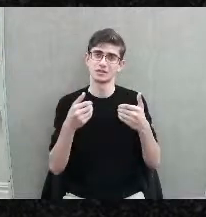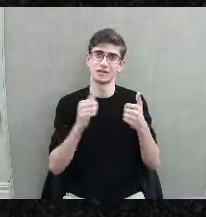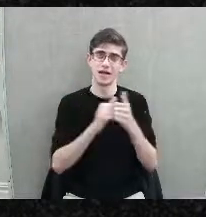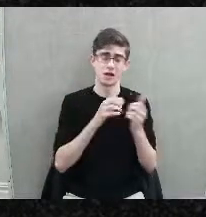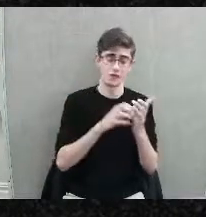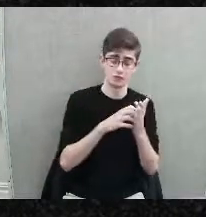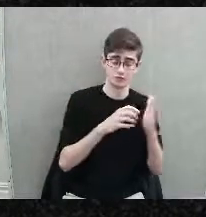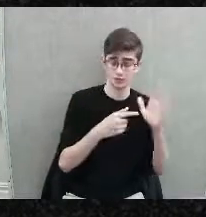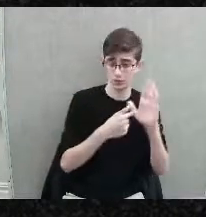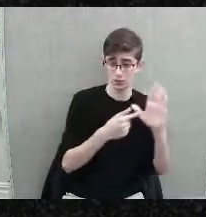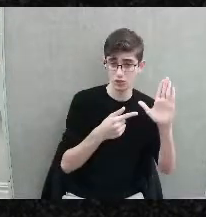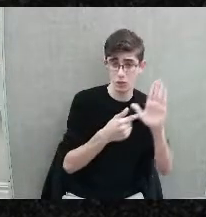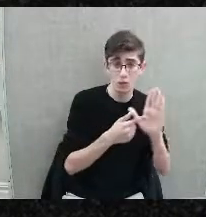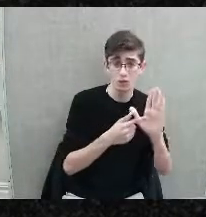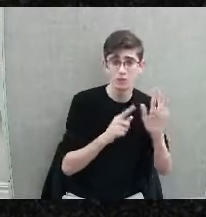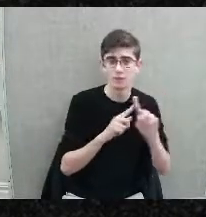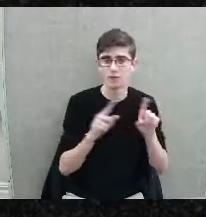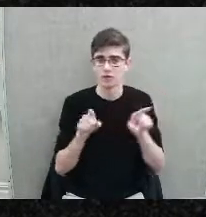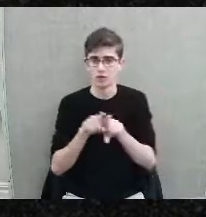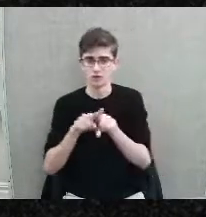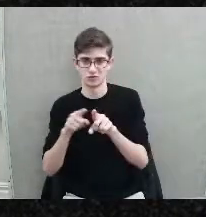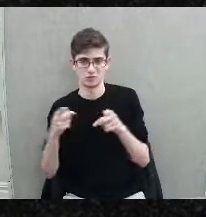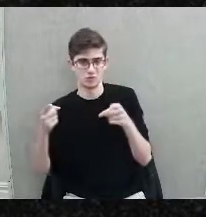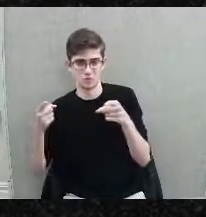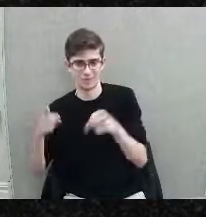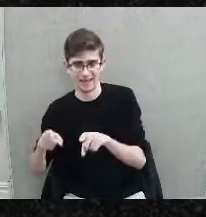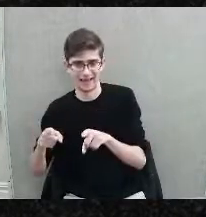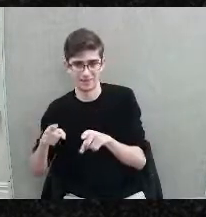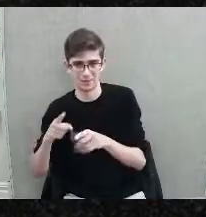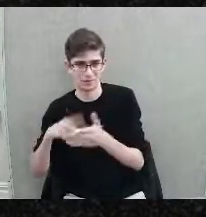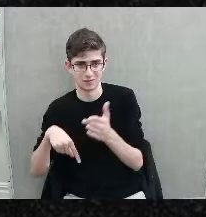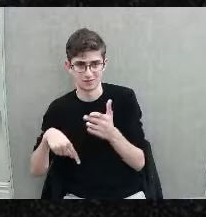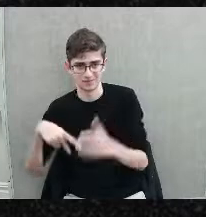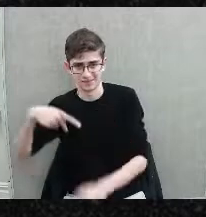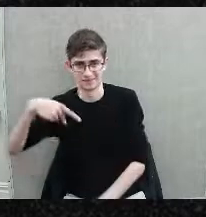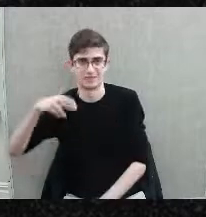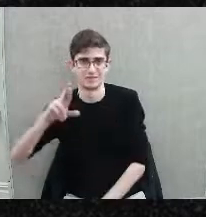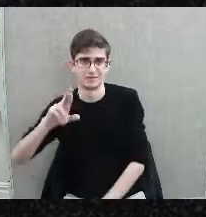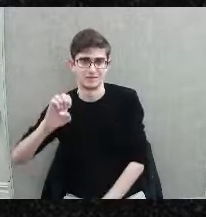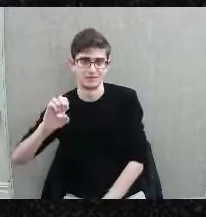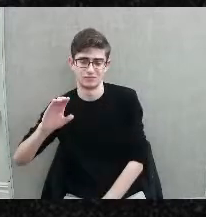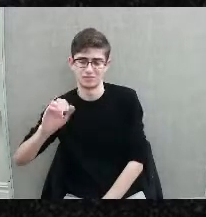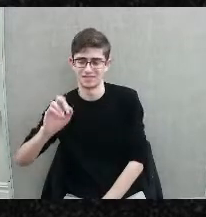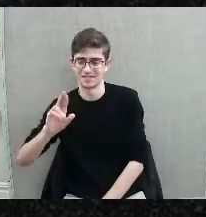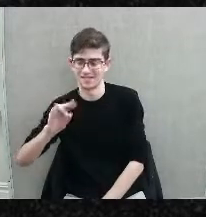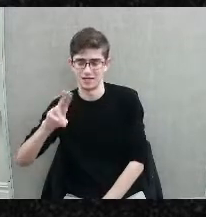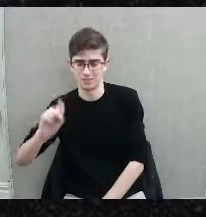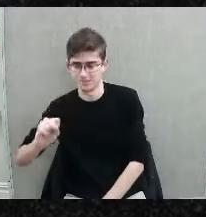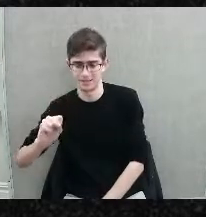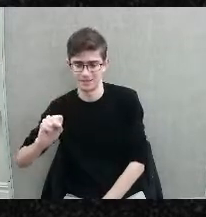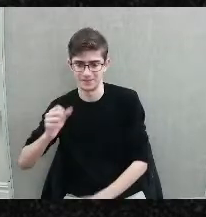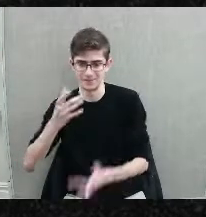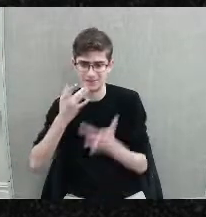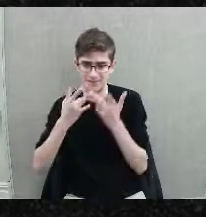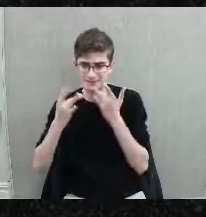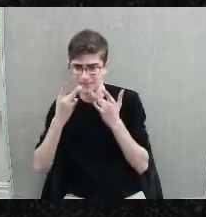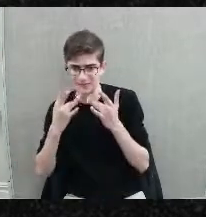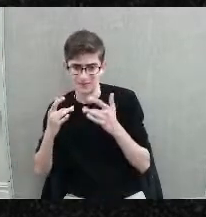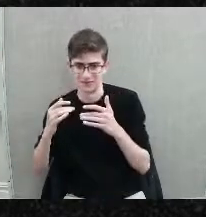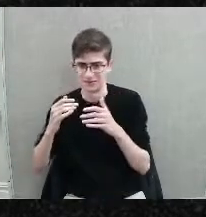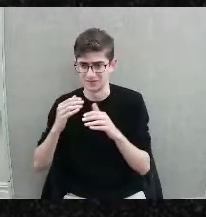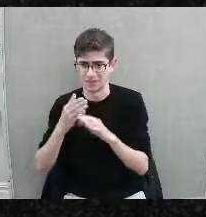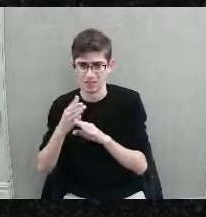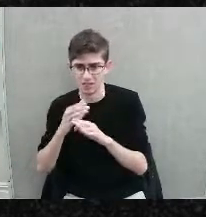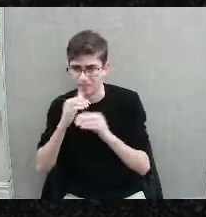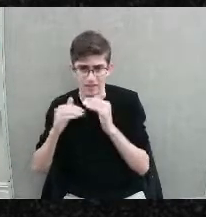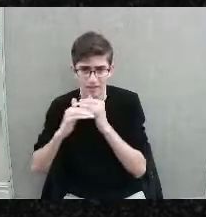as the actual material precarities that then get produced, and how the representations of precarity can actually